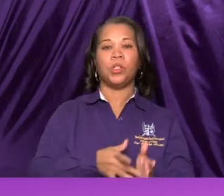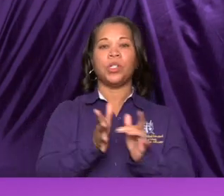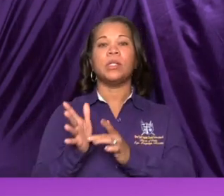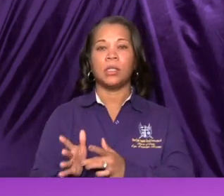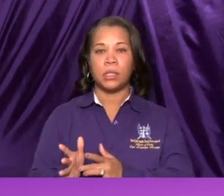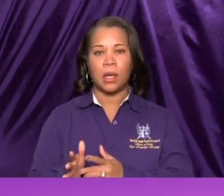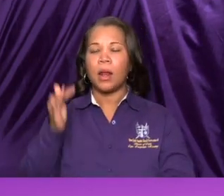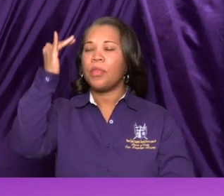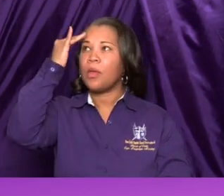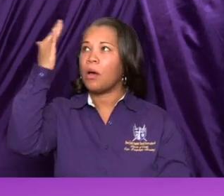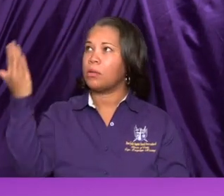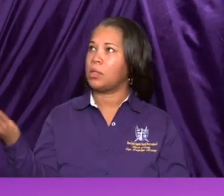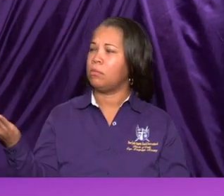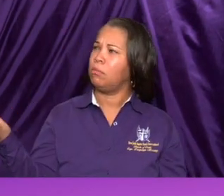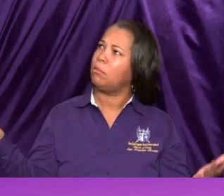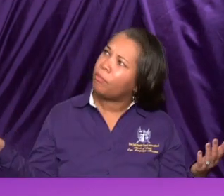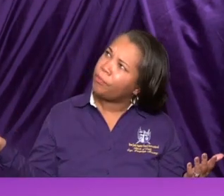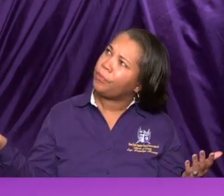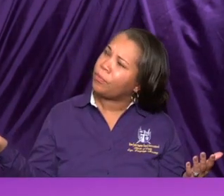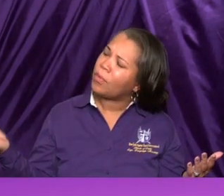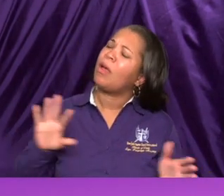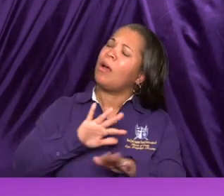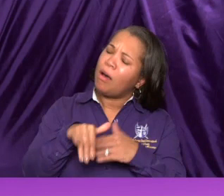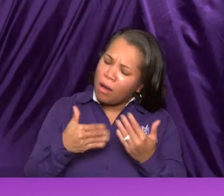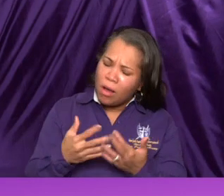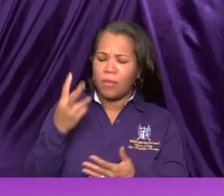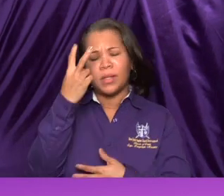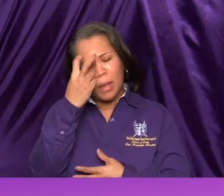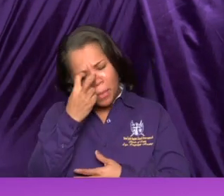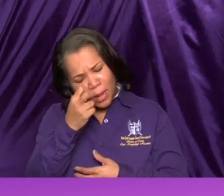Then I thought to myself, all of us are blind to something.